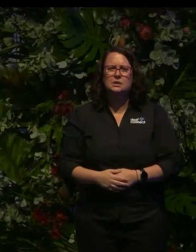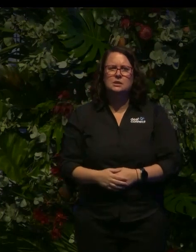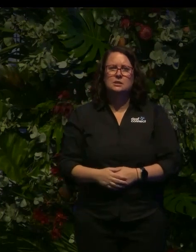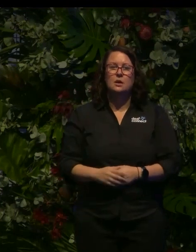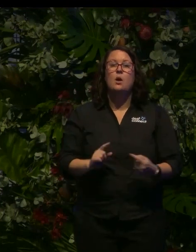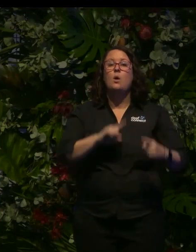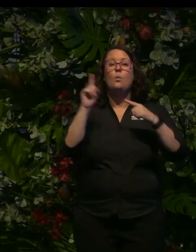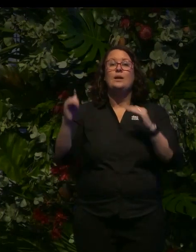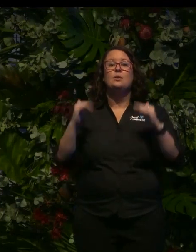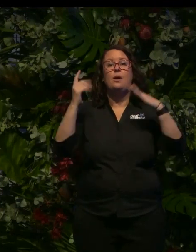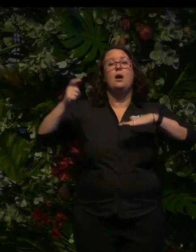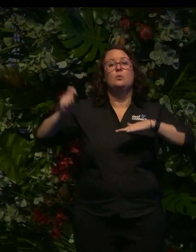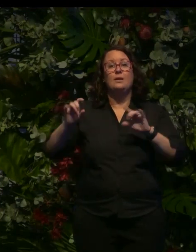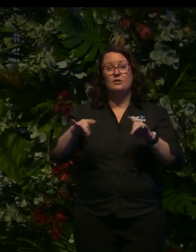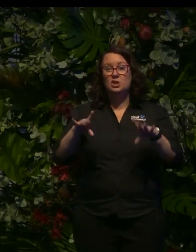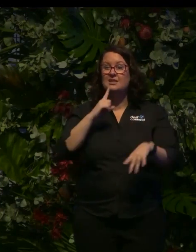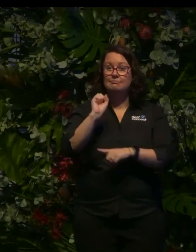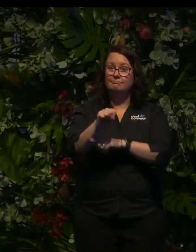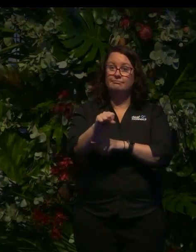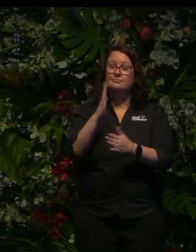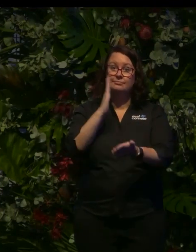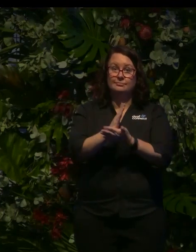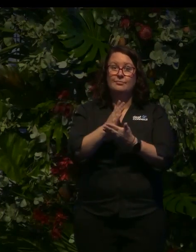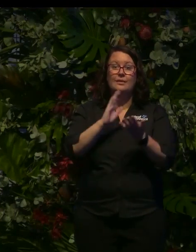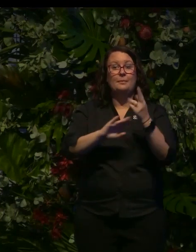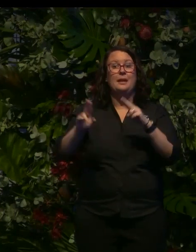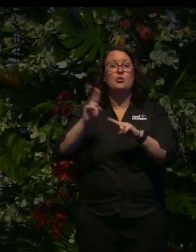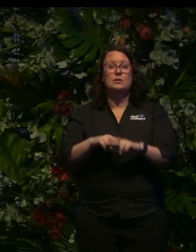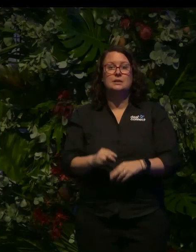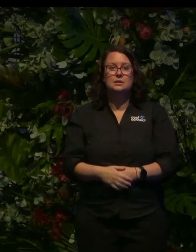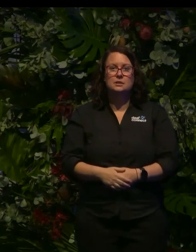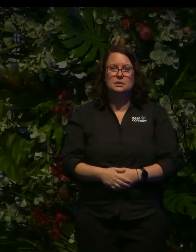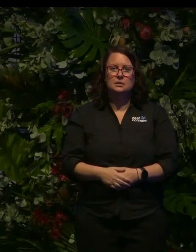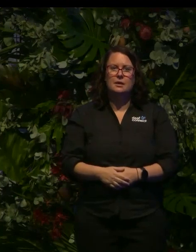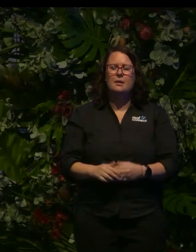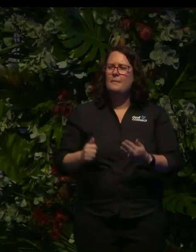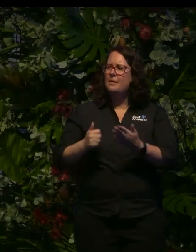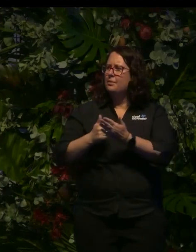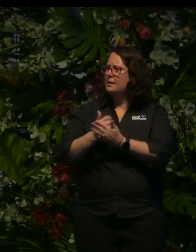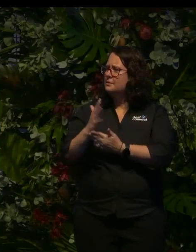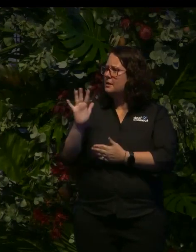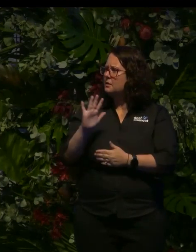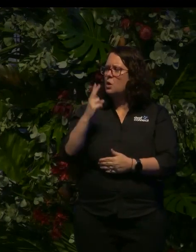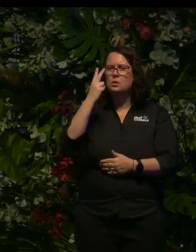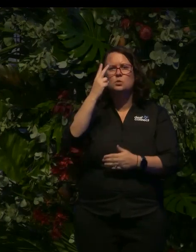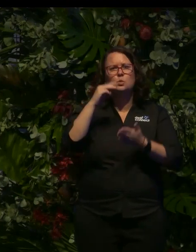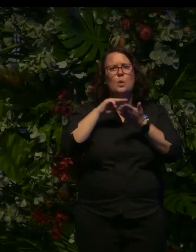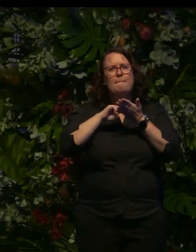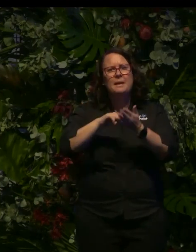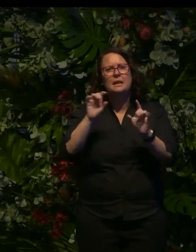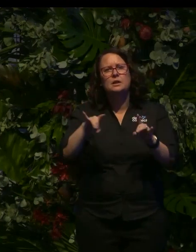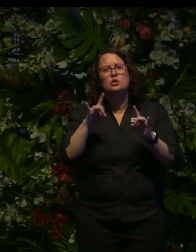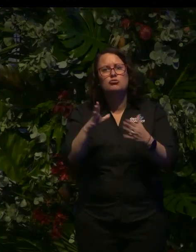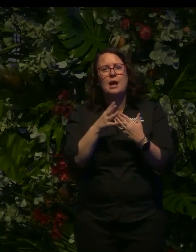in the High Court of Australia, which determined that he was a parent, but they spent something like $2 million